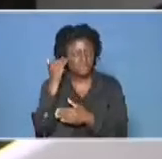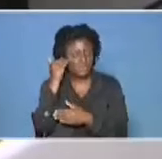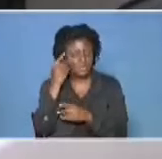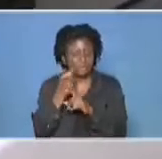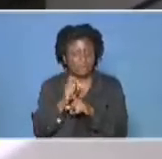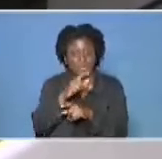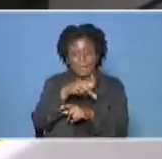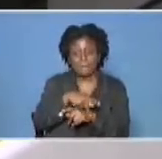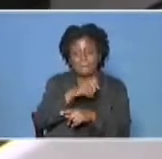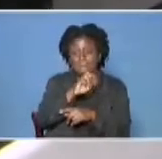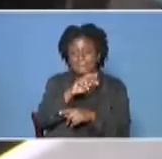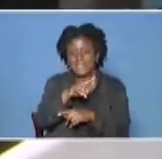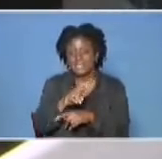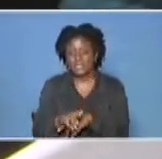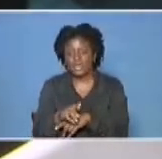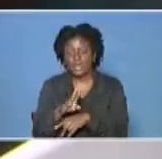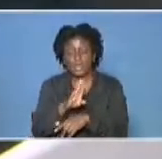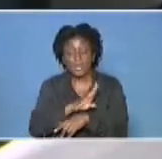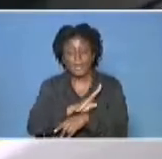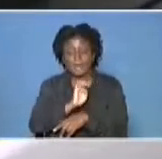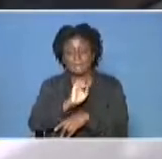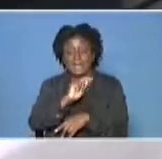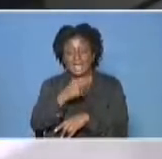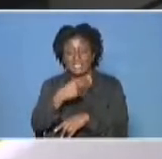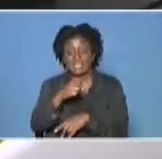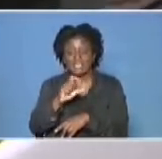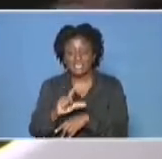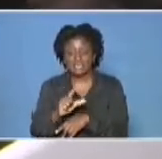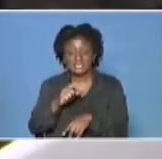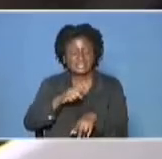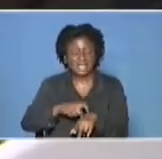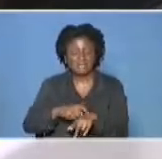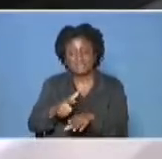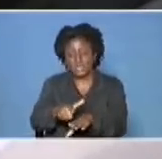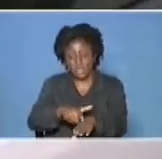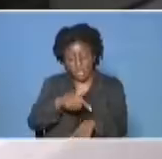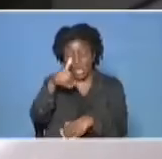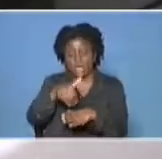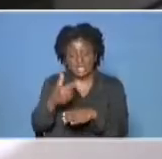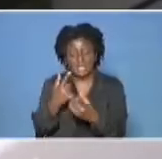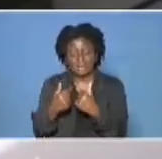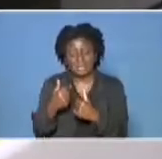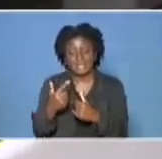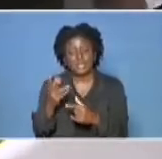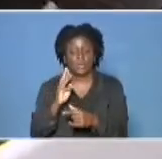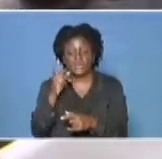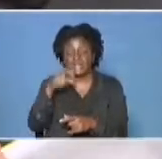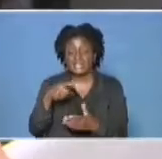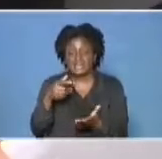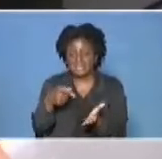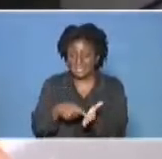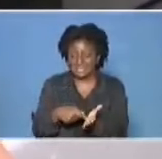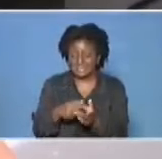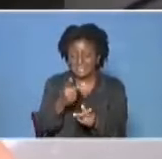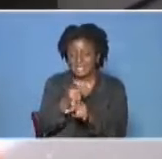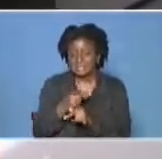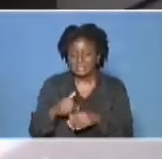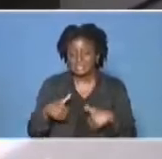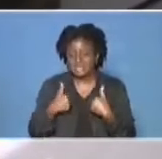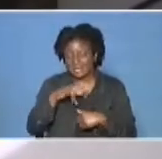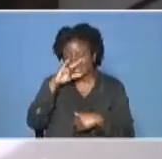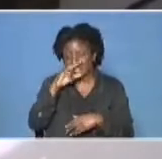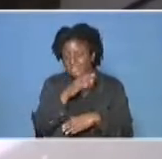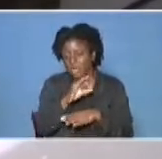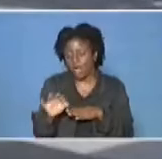Battle time, it's long coming, and we need this. It keeps the young kids off the streets and get to know what life is all